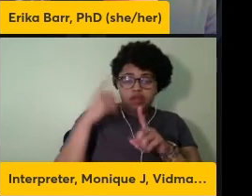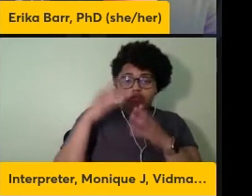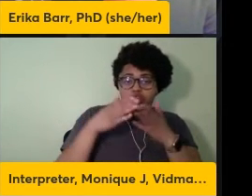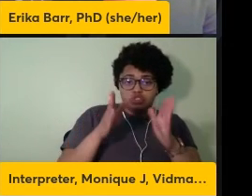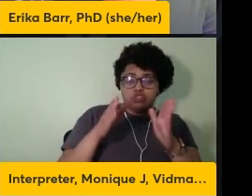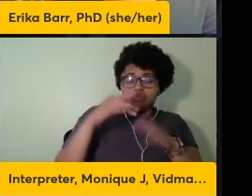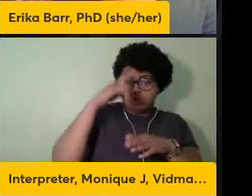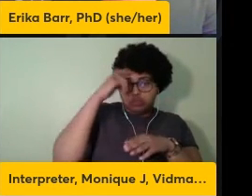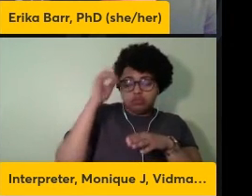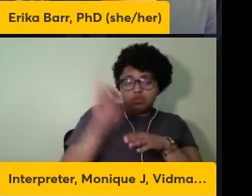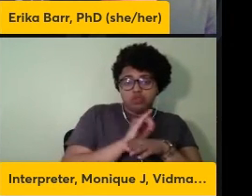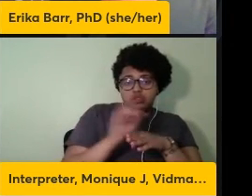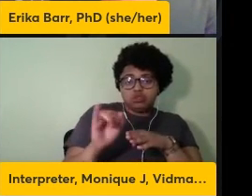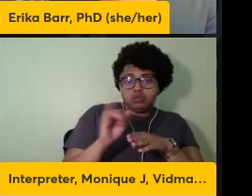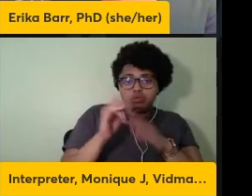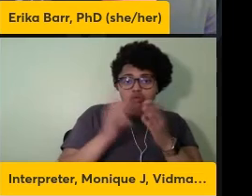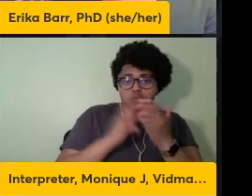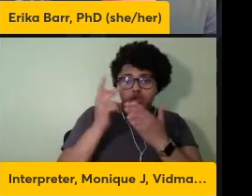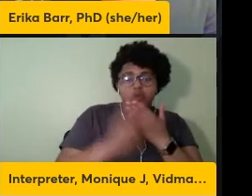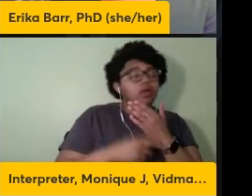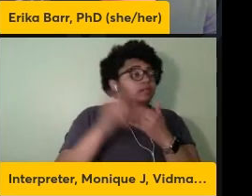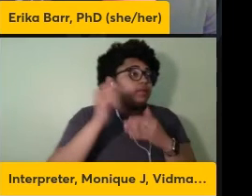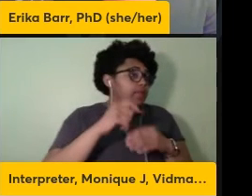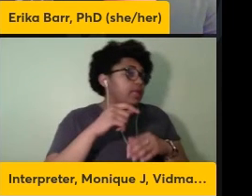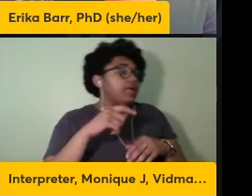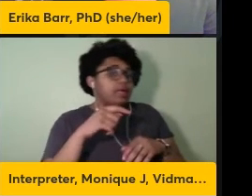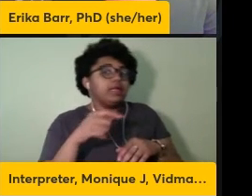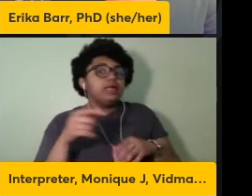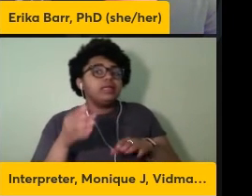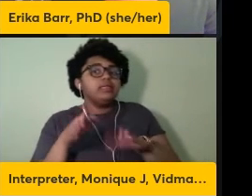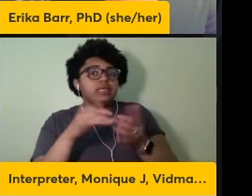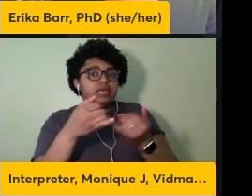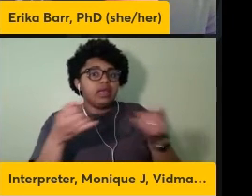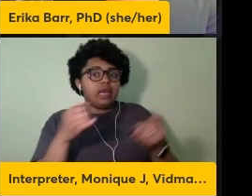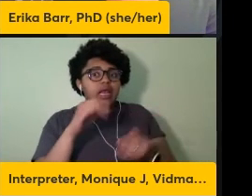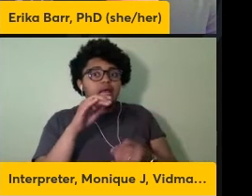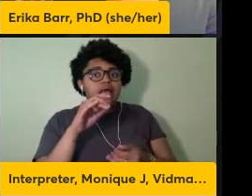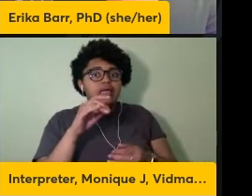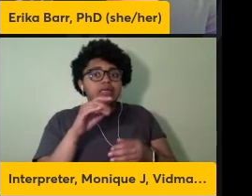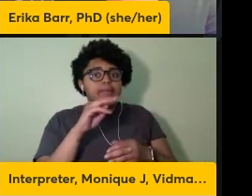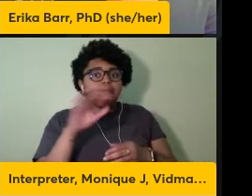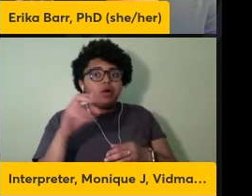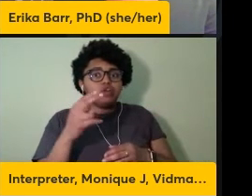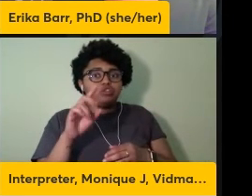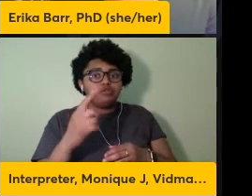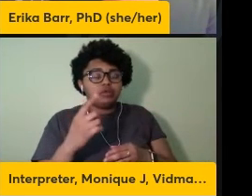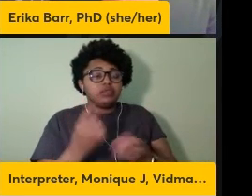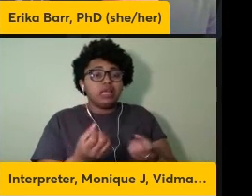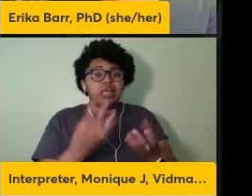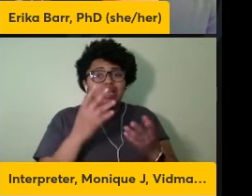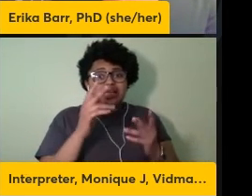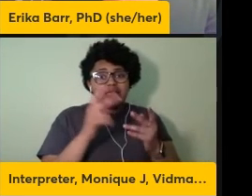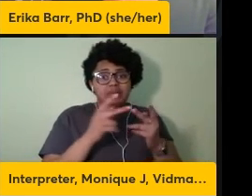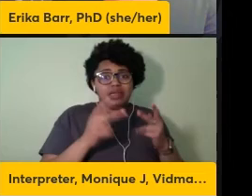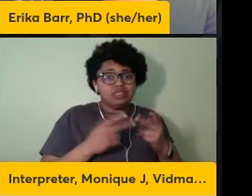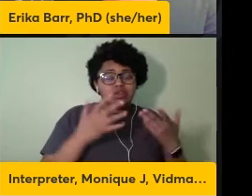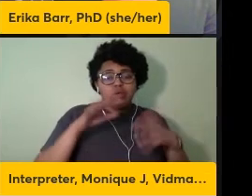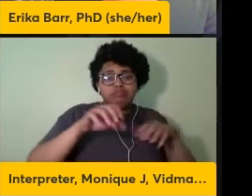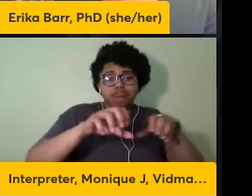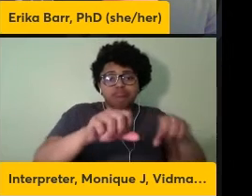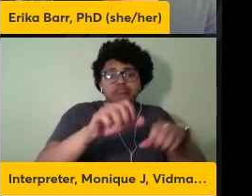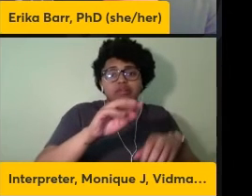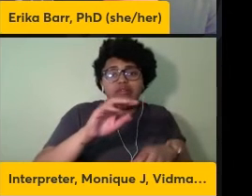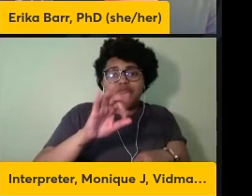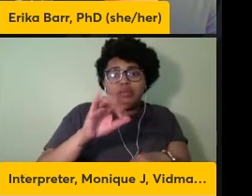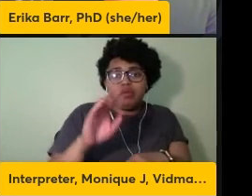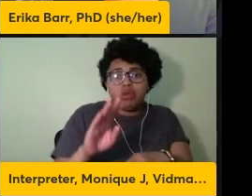summer internship program, although the deadline is March 1st, a lot of the spaces are already taken up by February. So you want to start